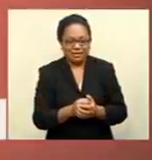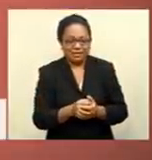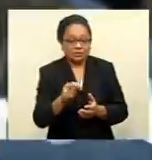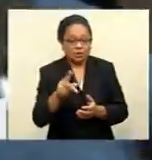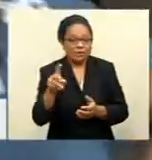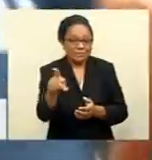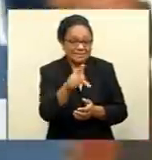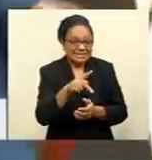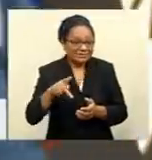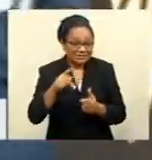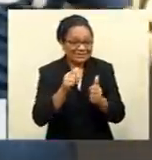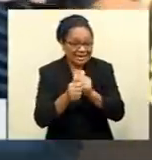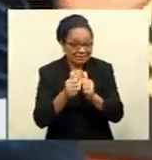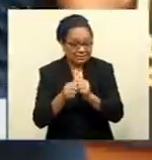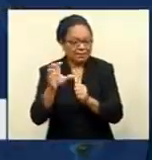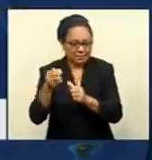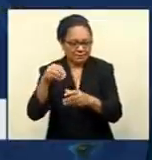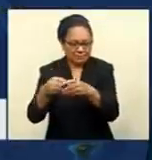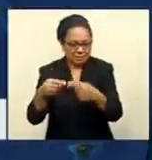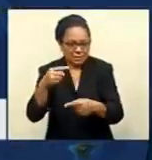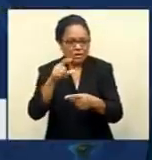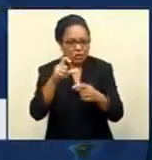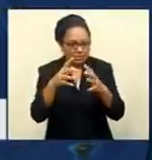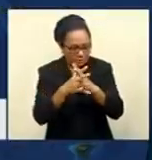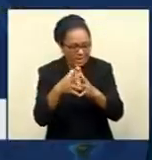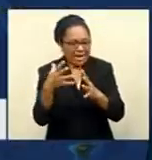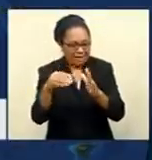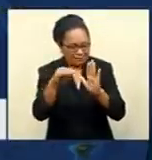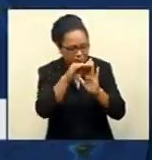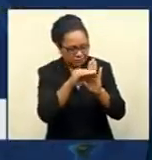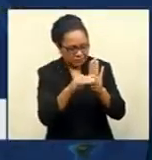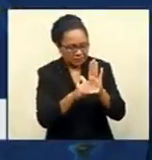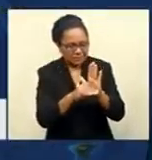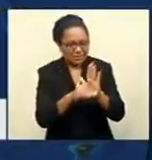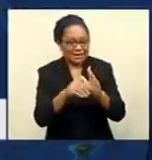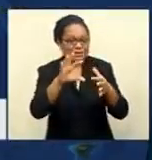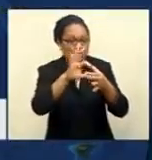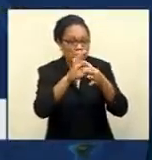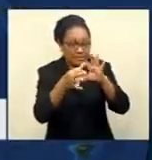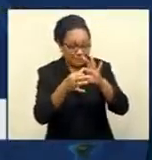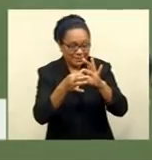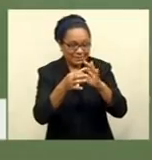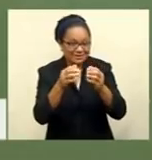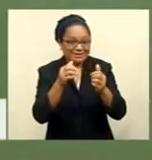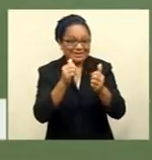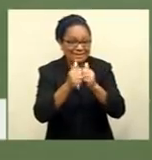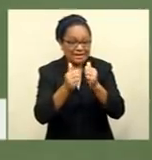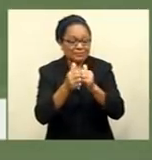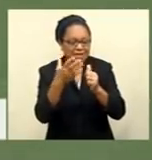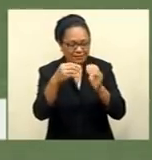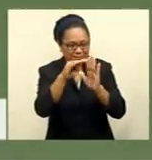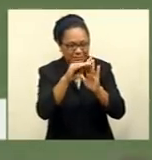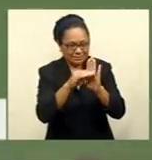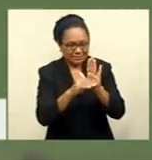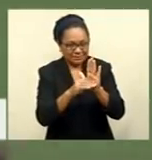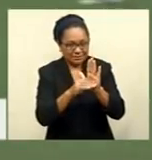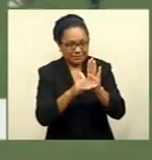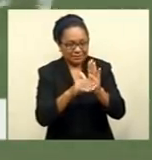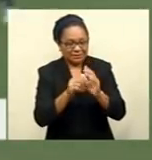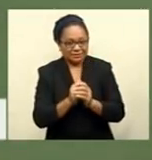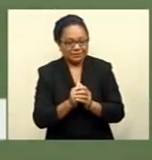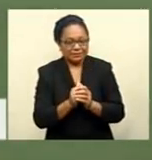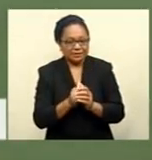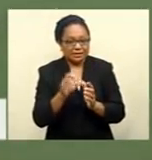Pacific Games there's one, for the Commonwealth Games there's one, and the Olympic Games there's one. The Fiji National Sports Commission has